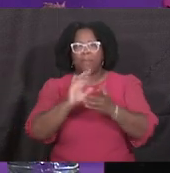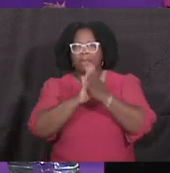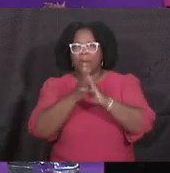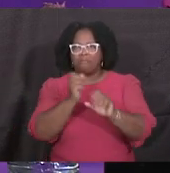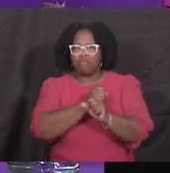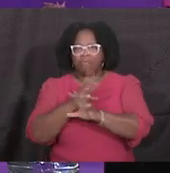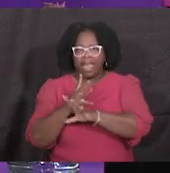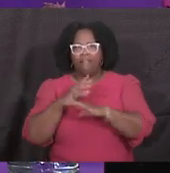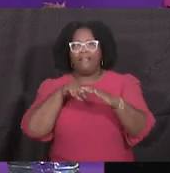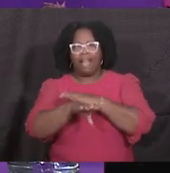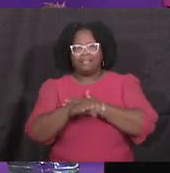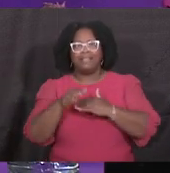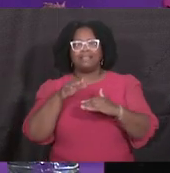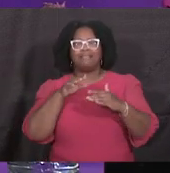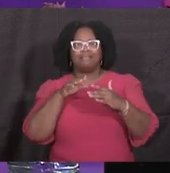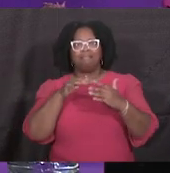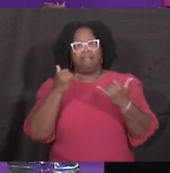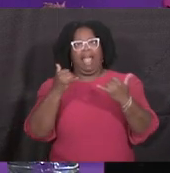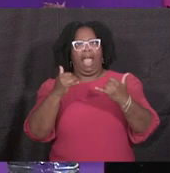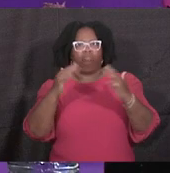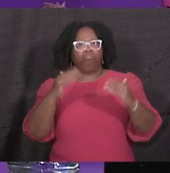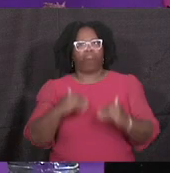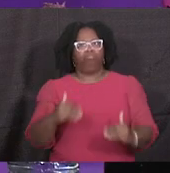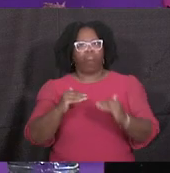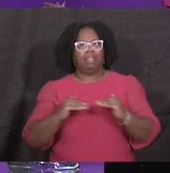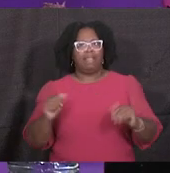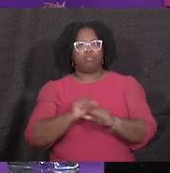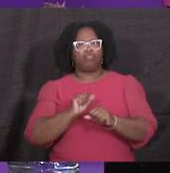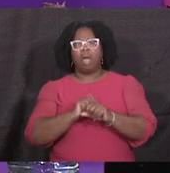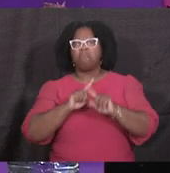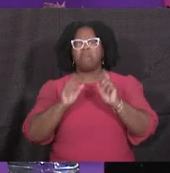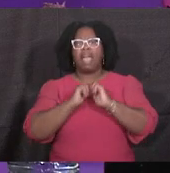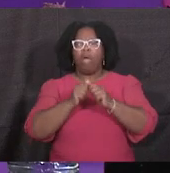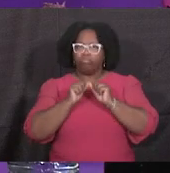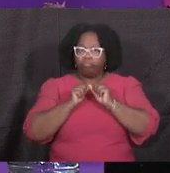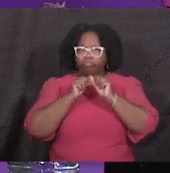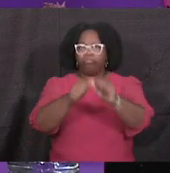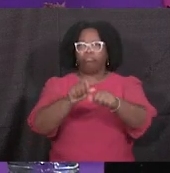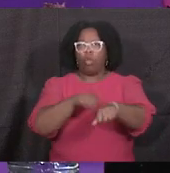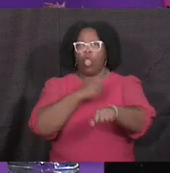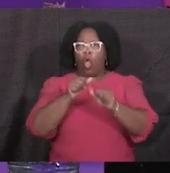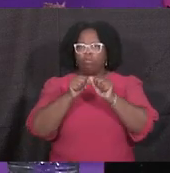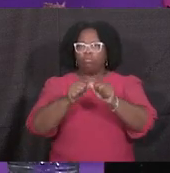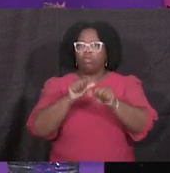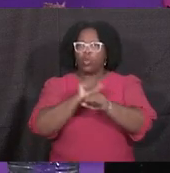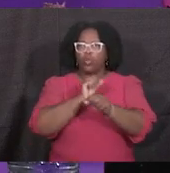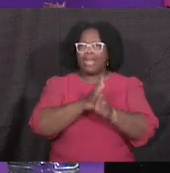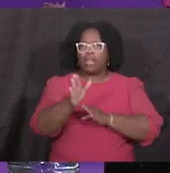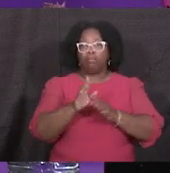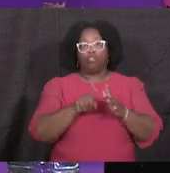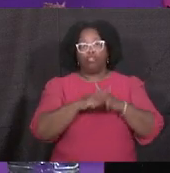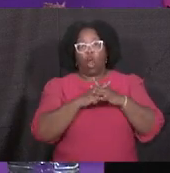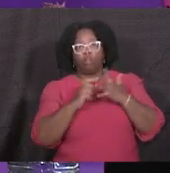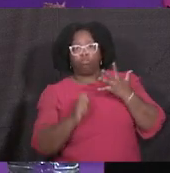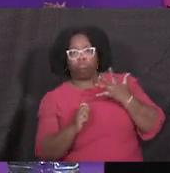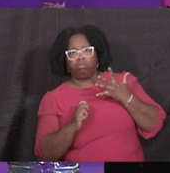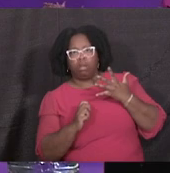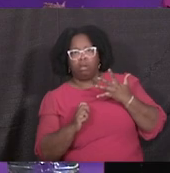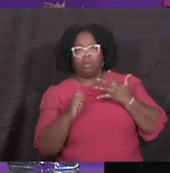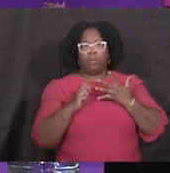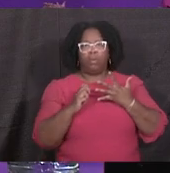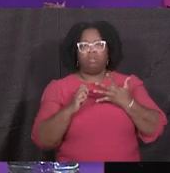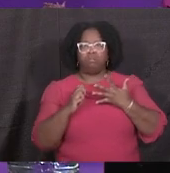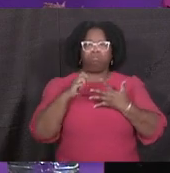jobs. But I think now the next step is, how do we make sure they have sustainable, long-lasting careers? You know, how do they get from that entry-level position to mid-level